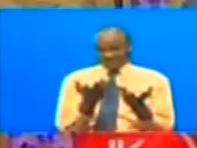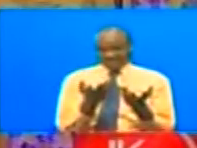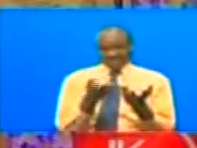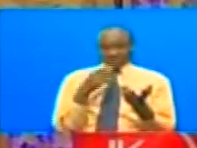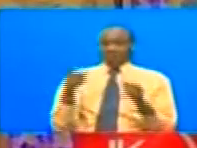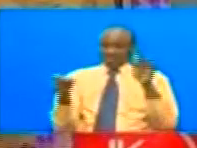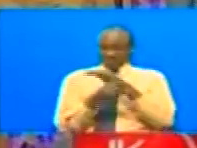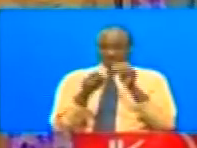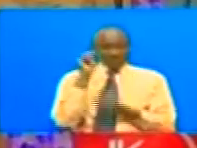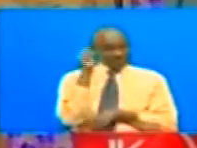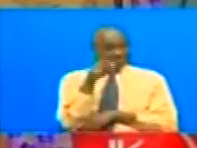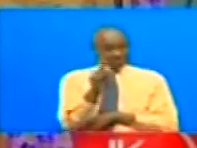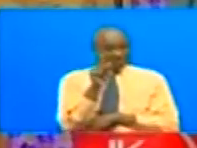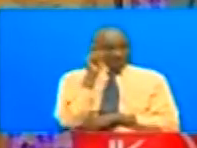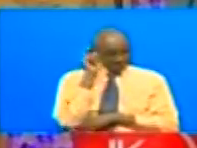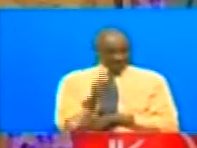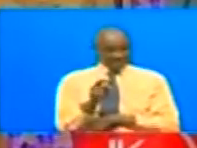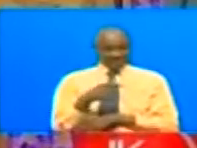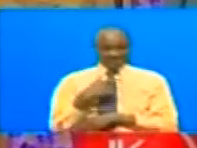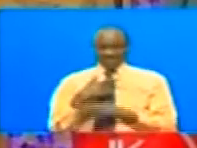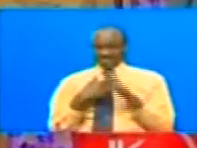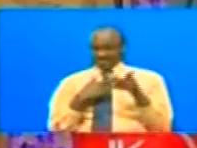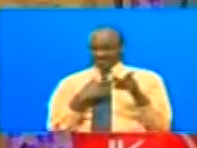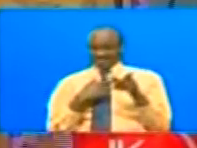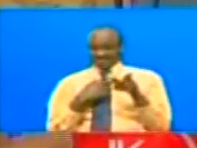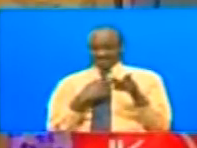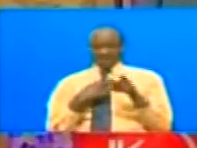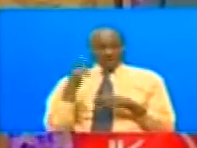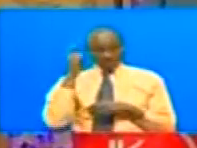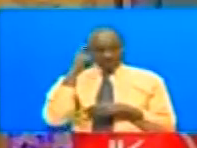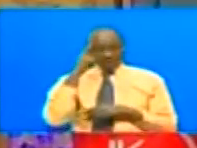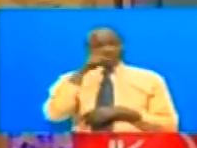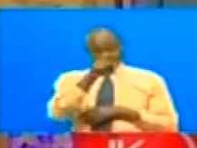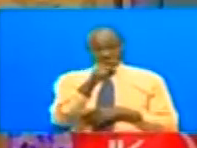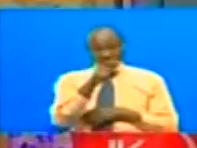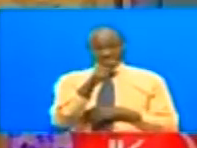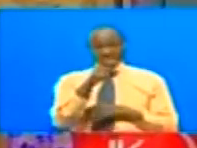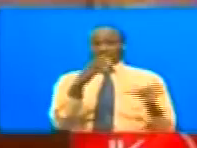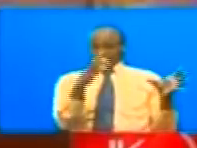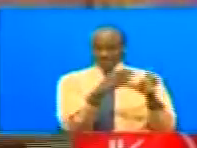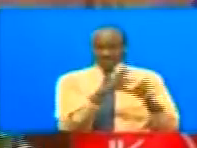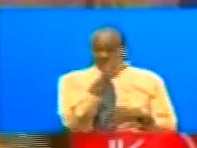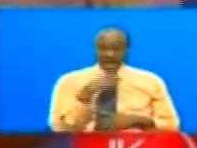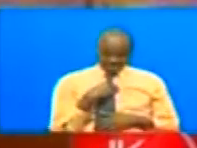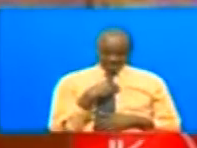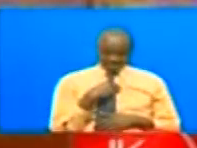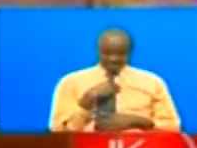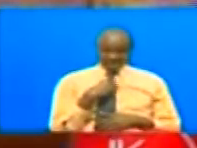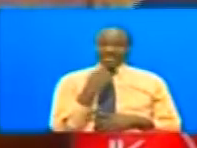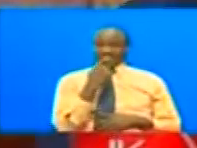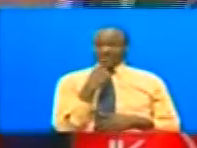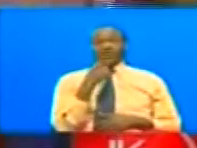the deputy president must be feeling that heat. I remember Gideon has his own party. Yes. Which I'm still the one you're in.